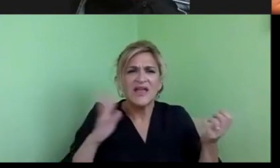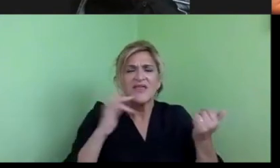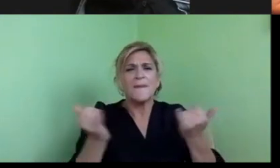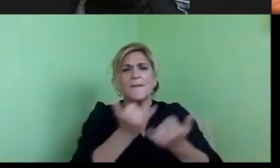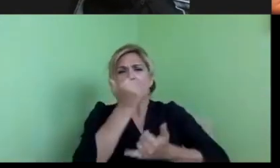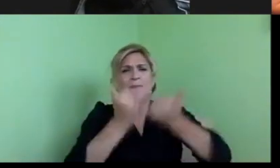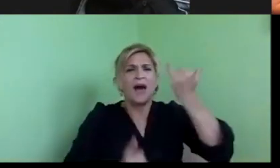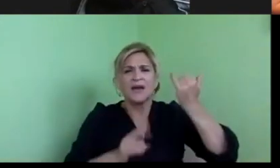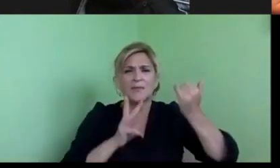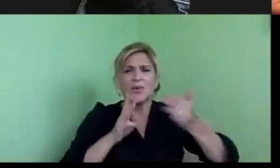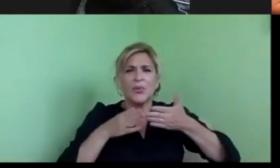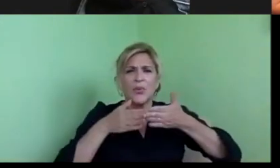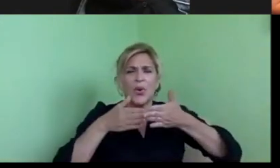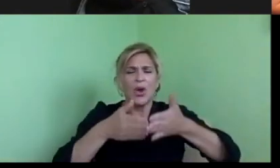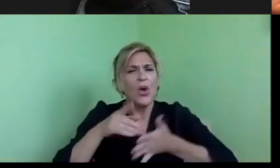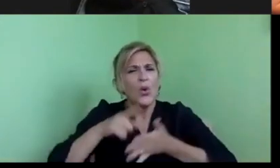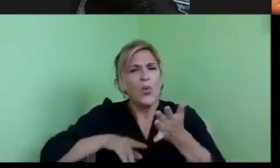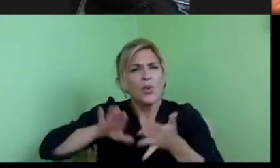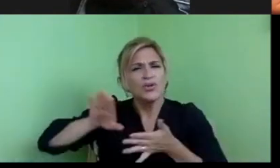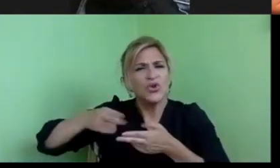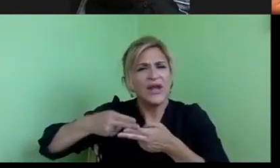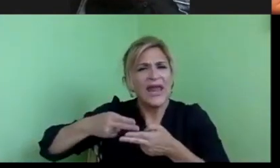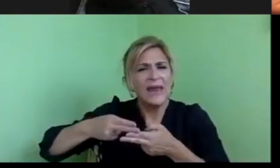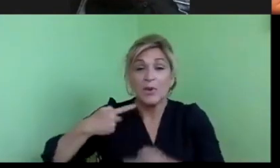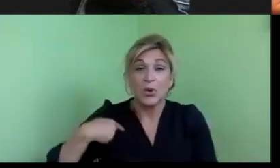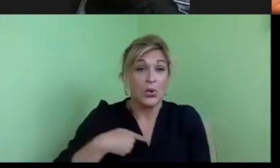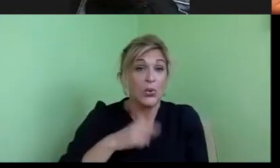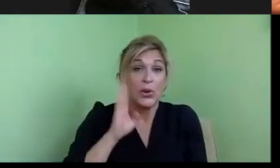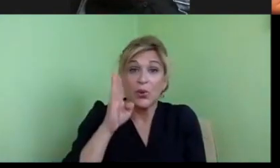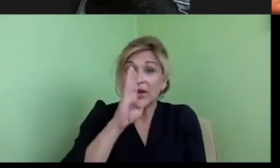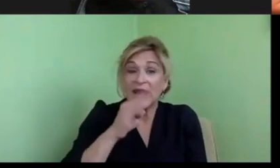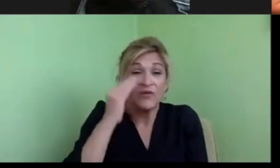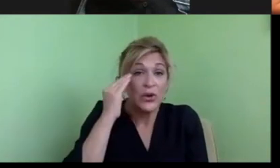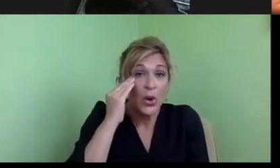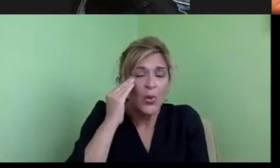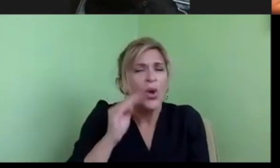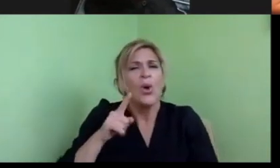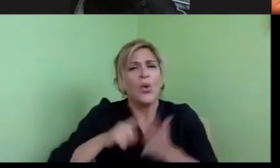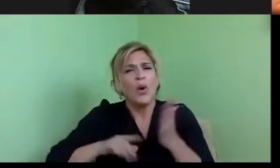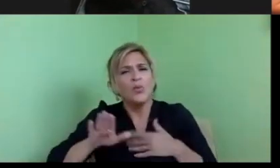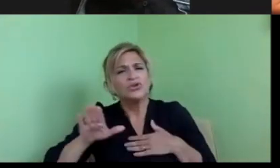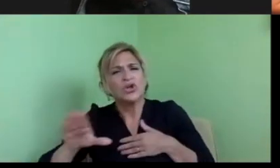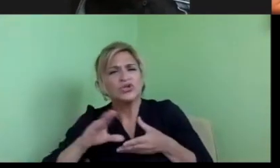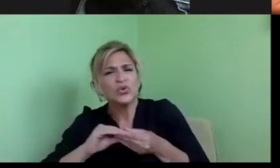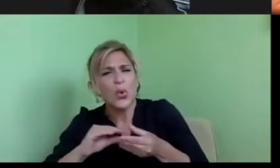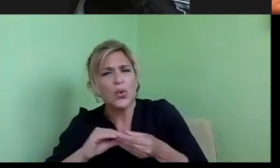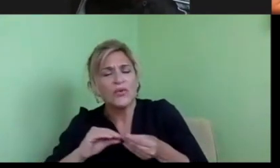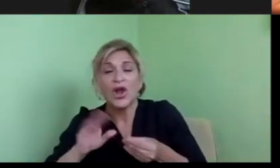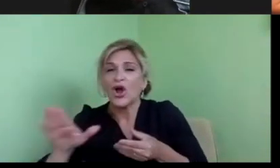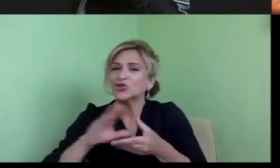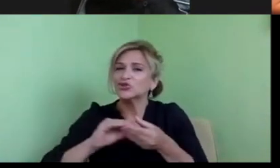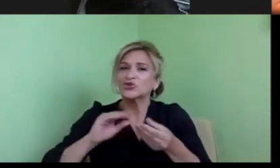what was her name we will never know what was her story her story is untold